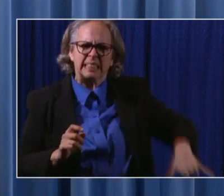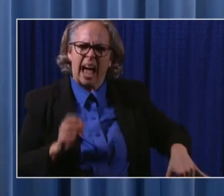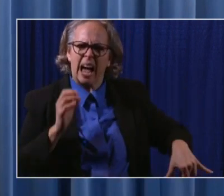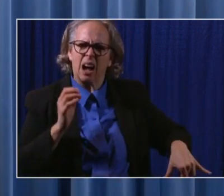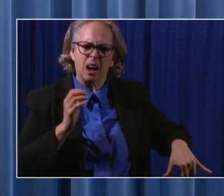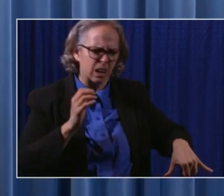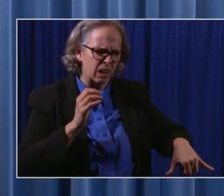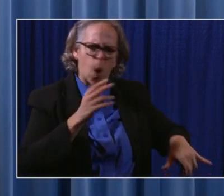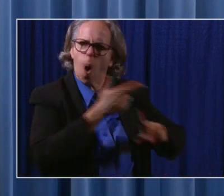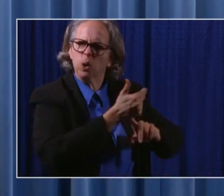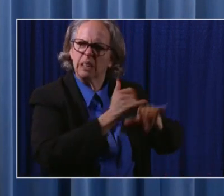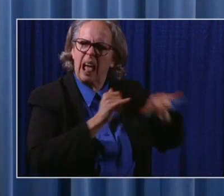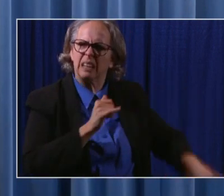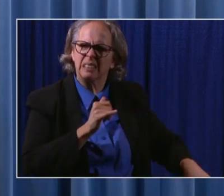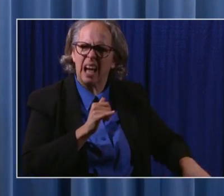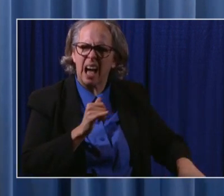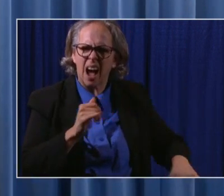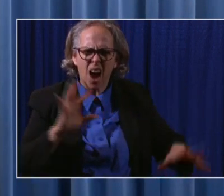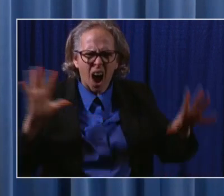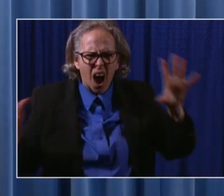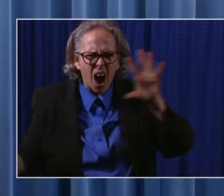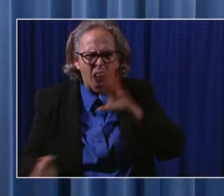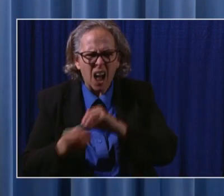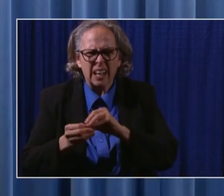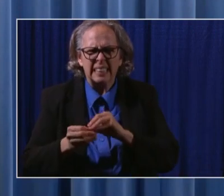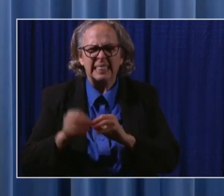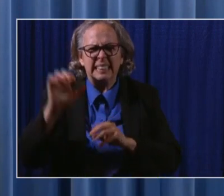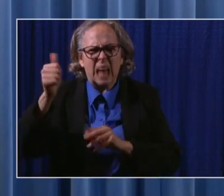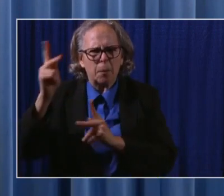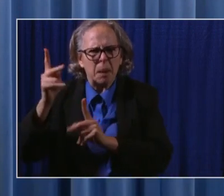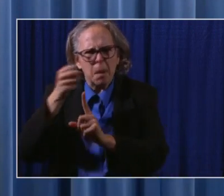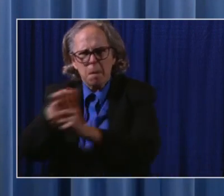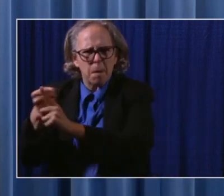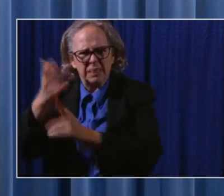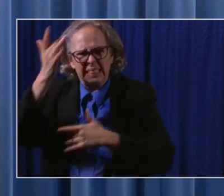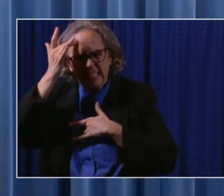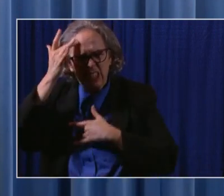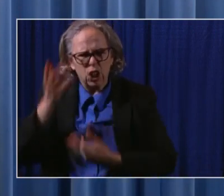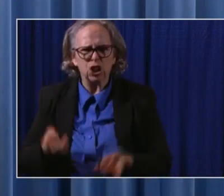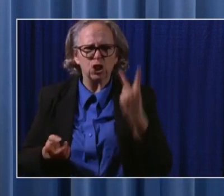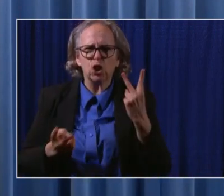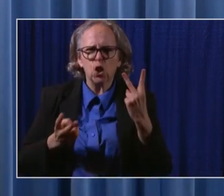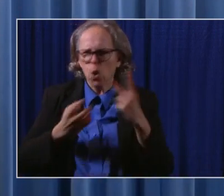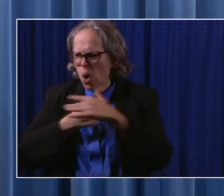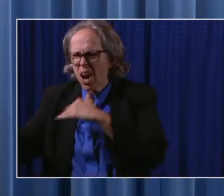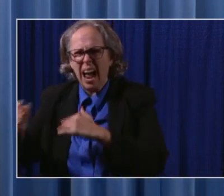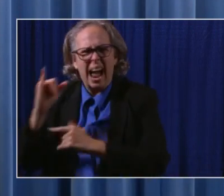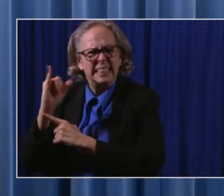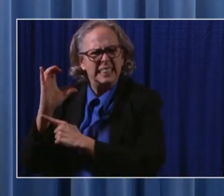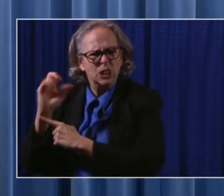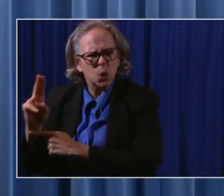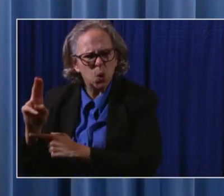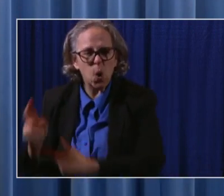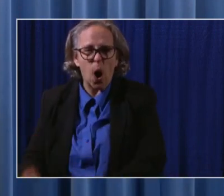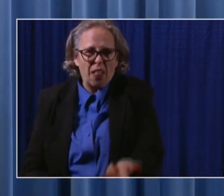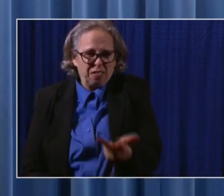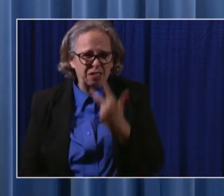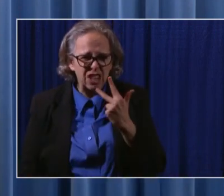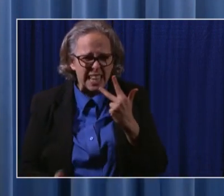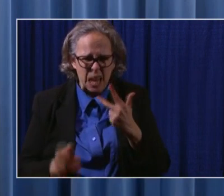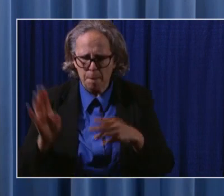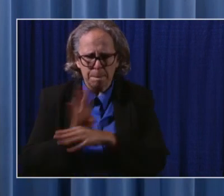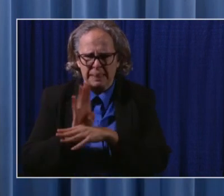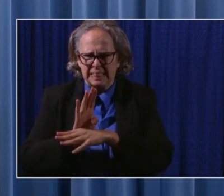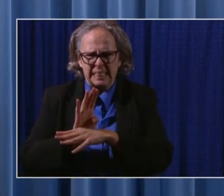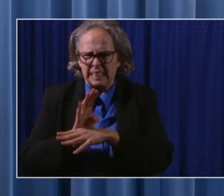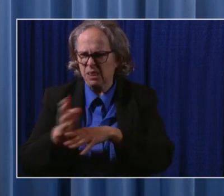10 people got sick. 2 people ended up in the ICU. 3 businesses were temporarily closed. Co-workers and family members were